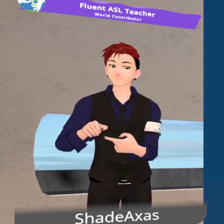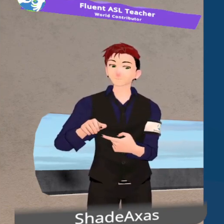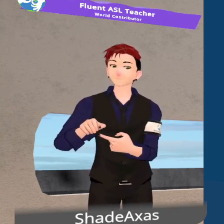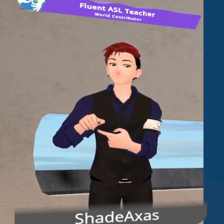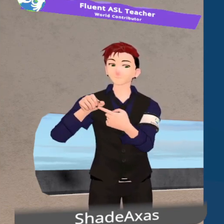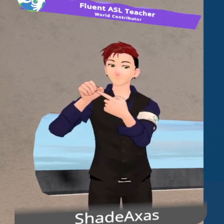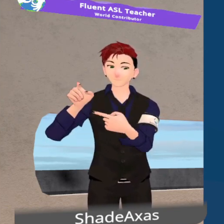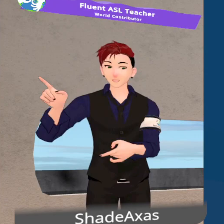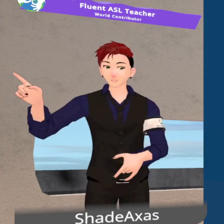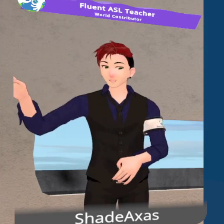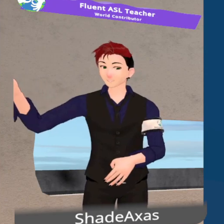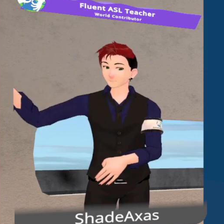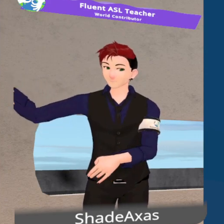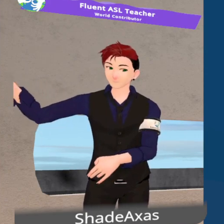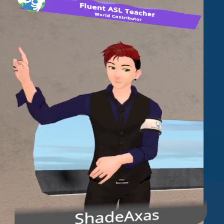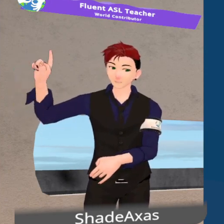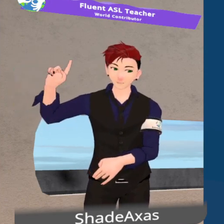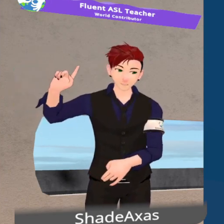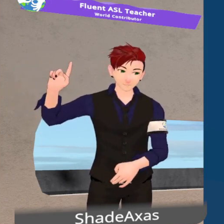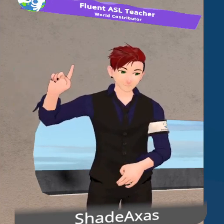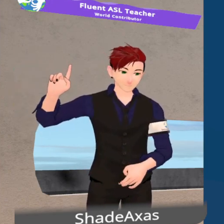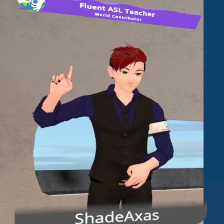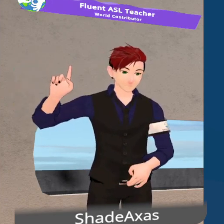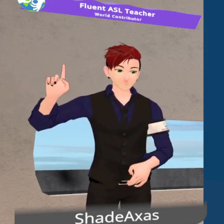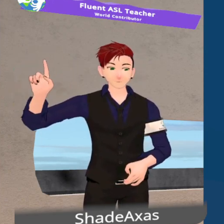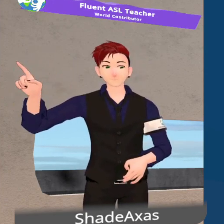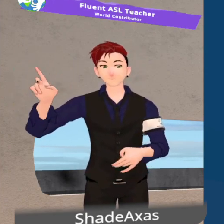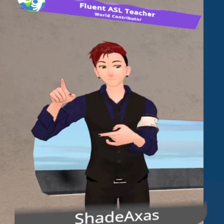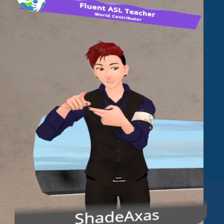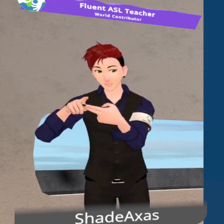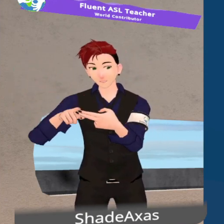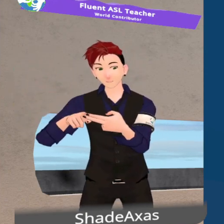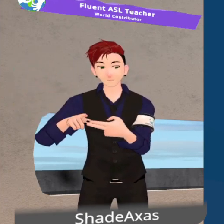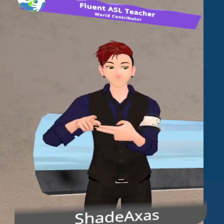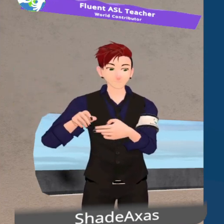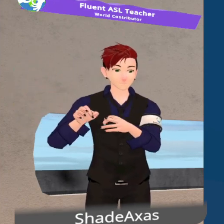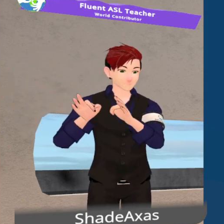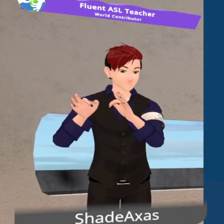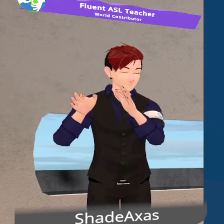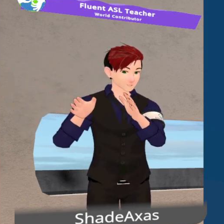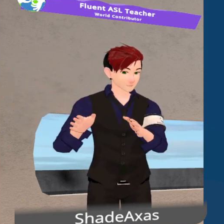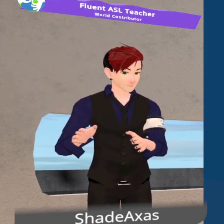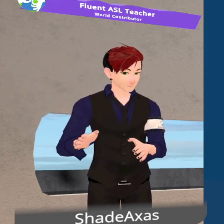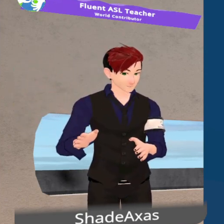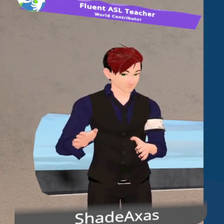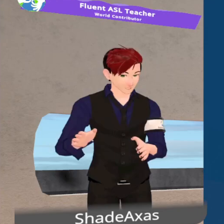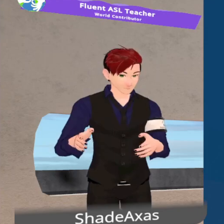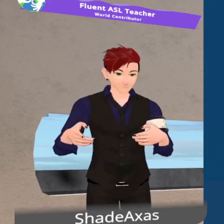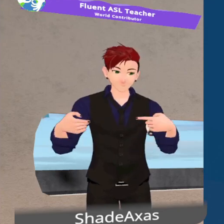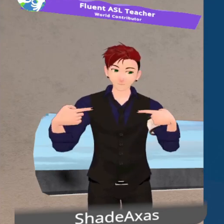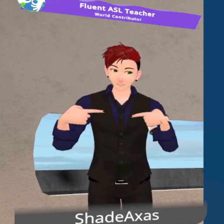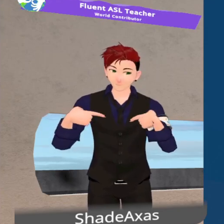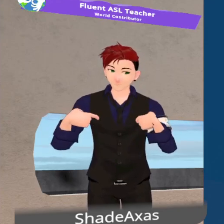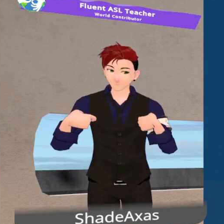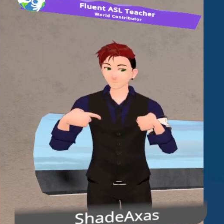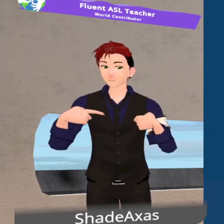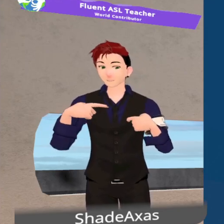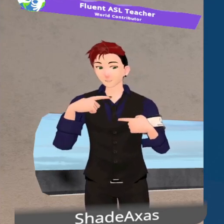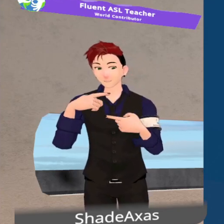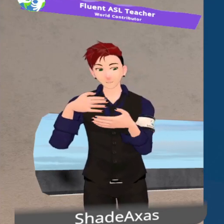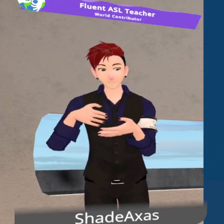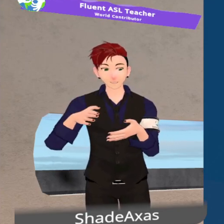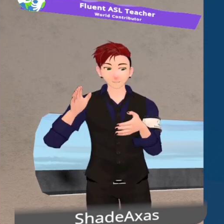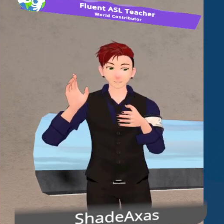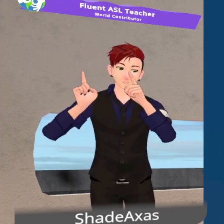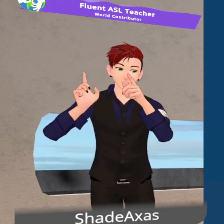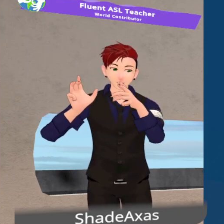community unless you're one of these. So either an interpreter like me, who's a